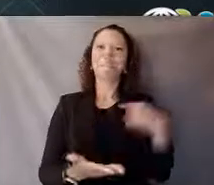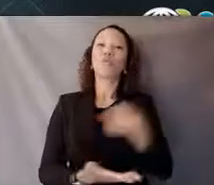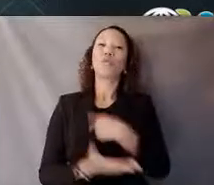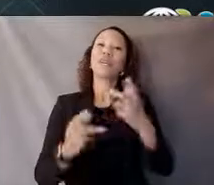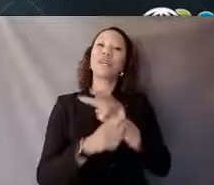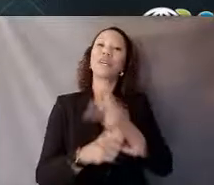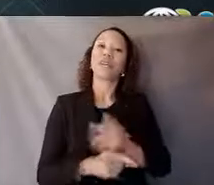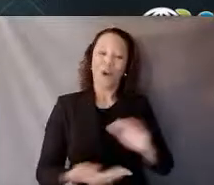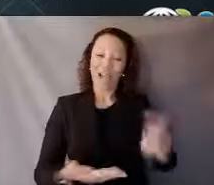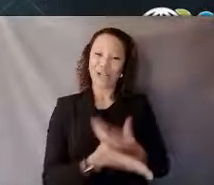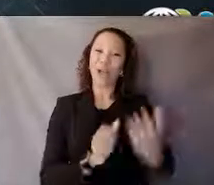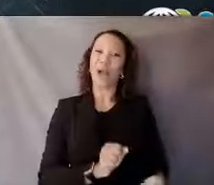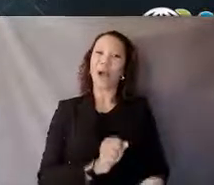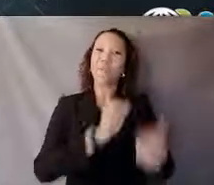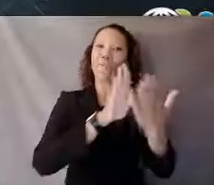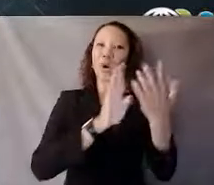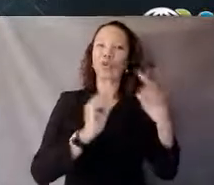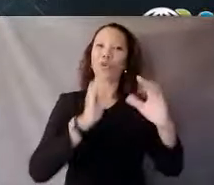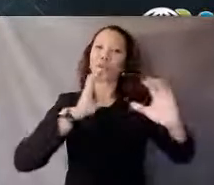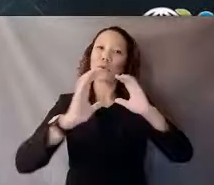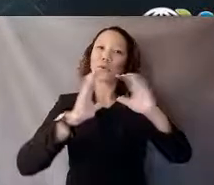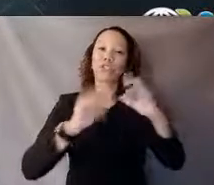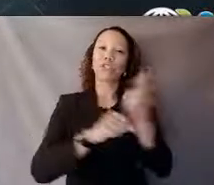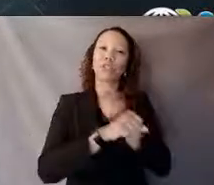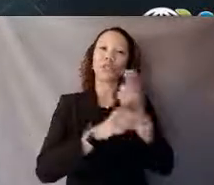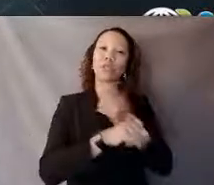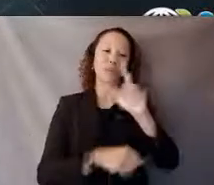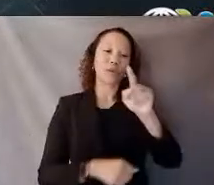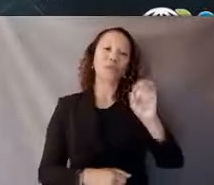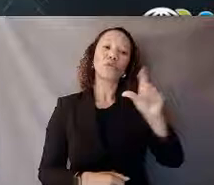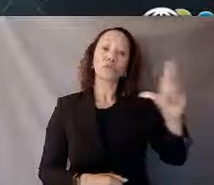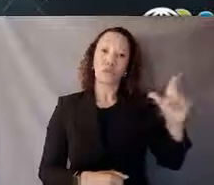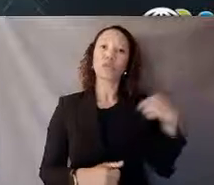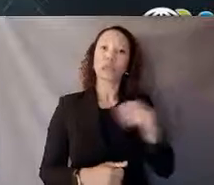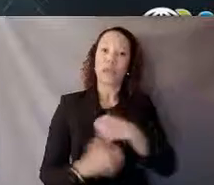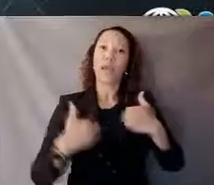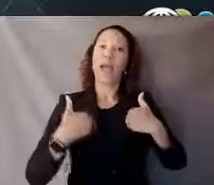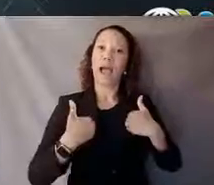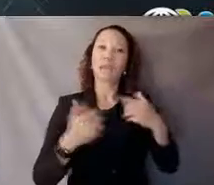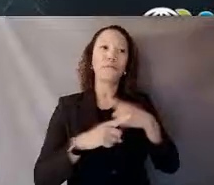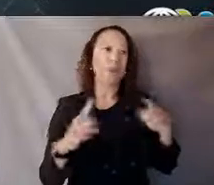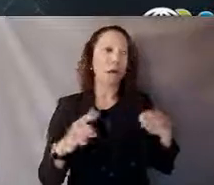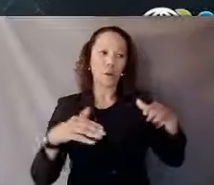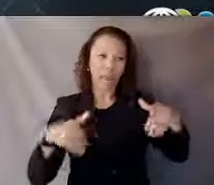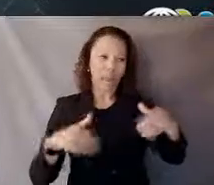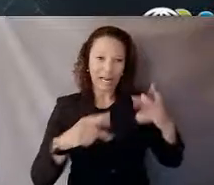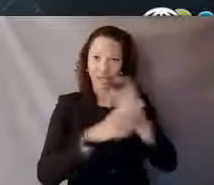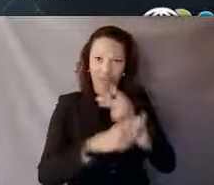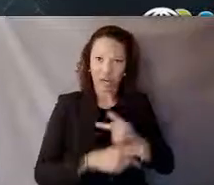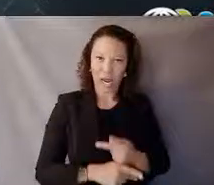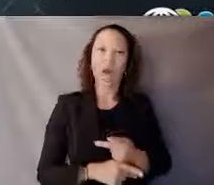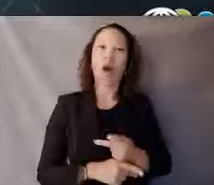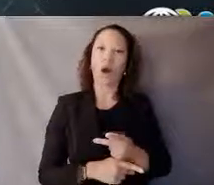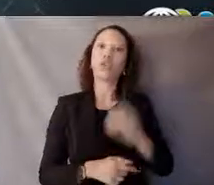new approach to communicating using tools that we had, but we just hadn't really explored them much using